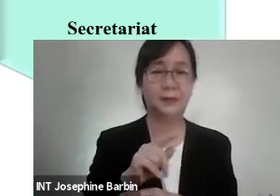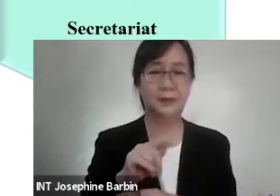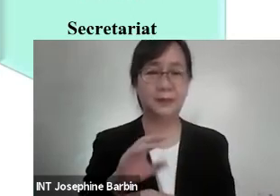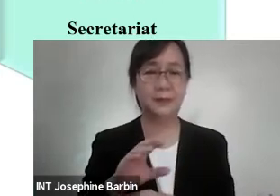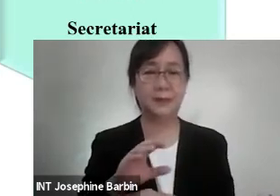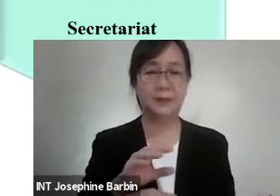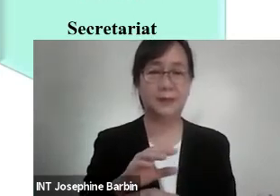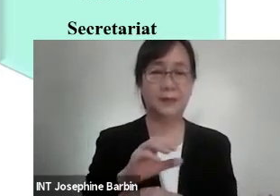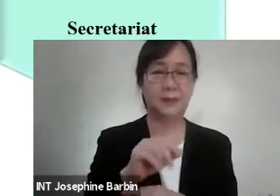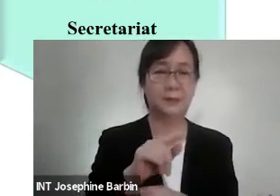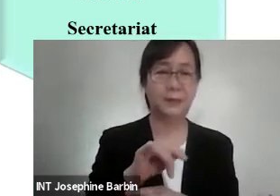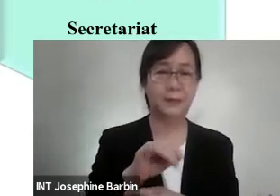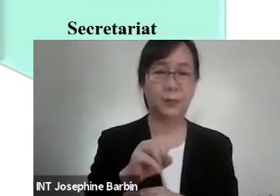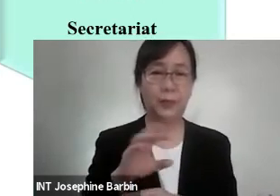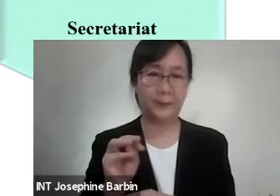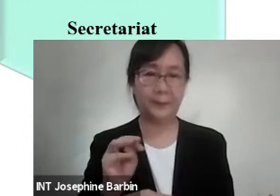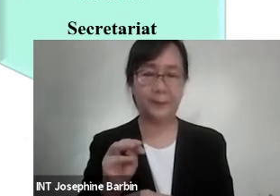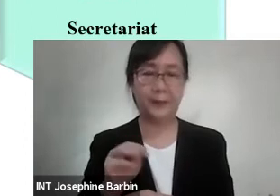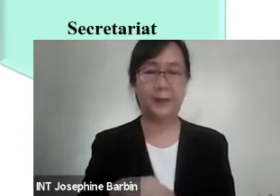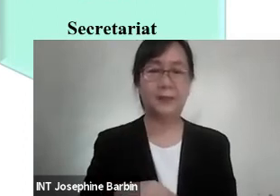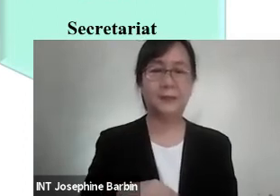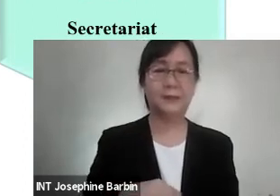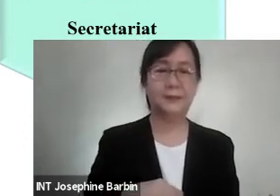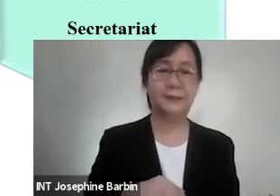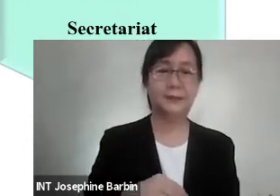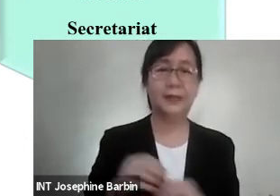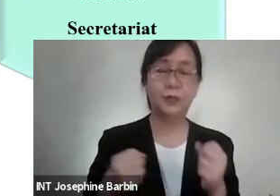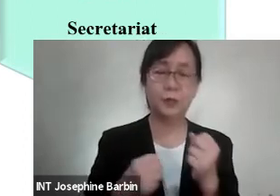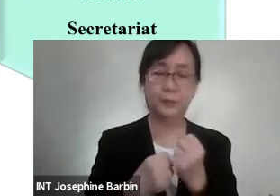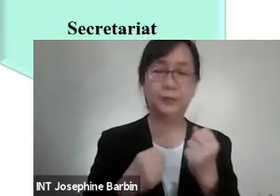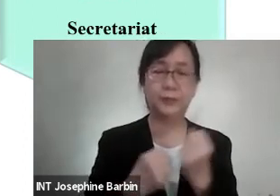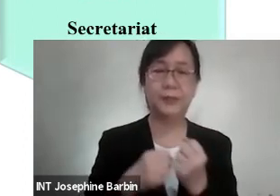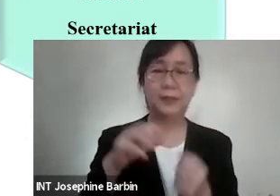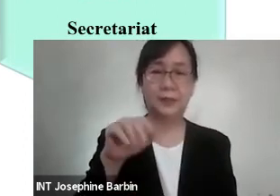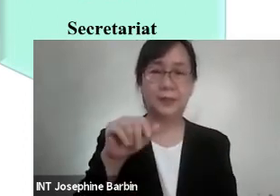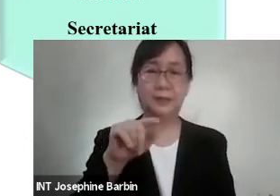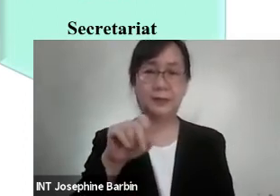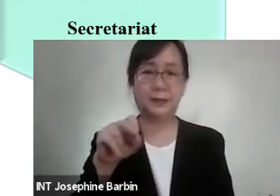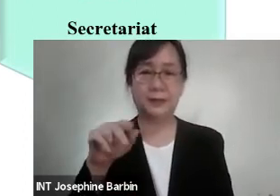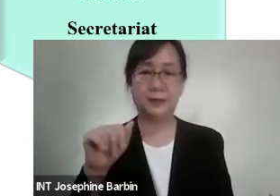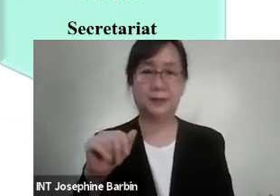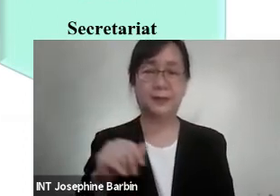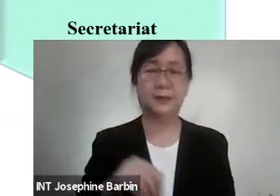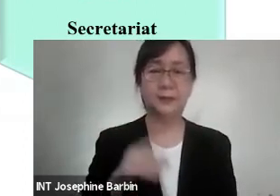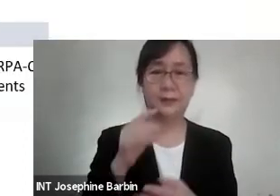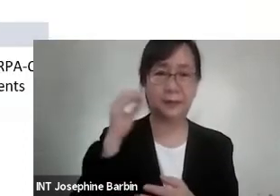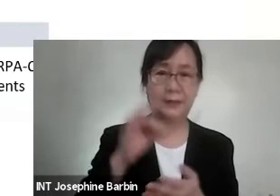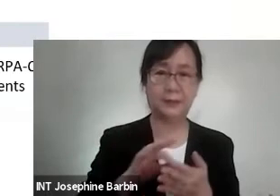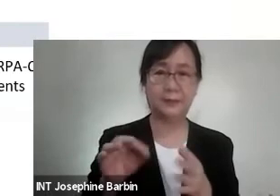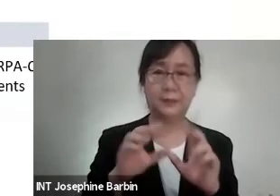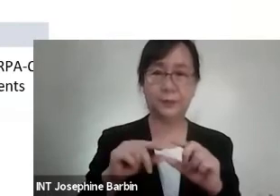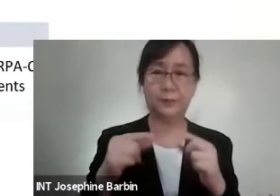ADG's SOM, and also with the support of the ASEAN Secretariat. Next slide, please.